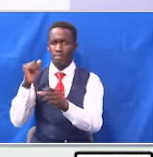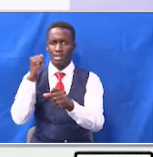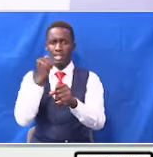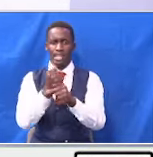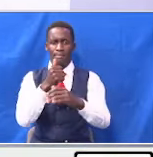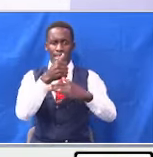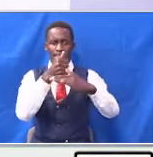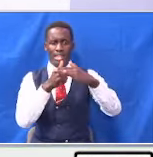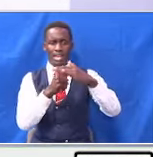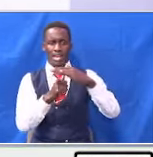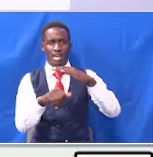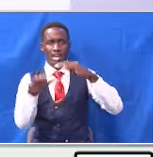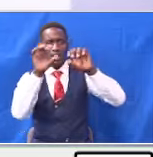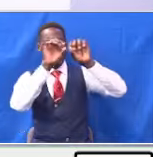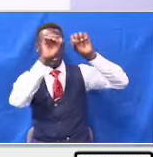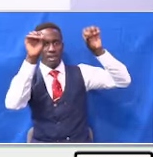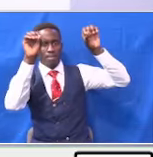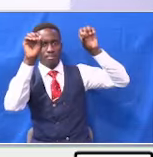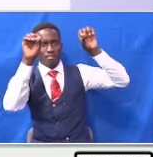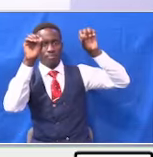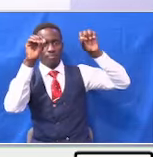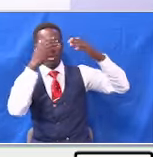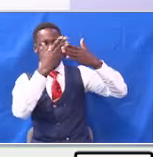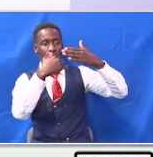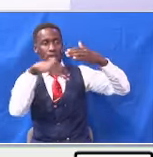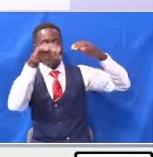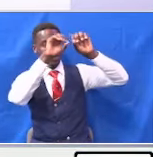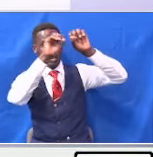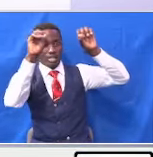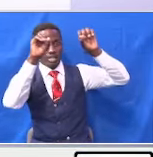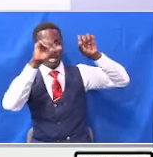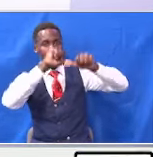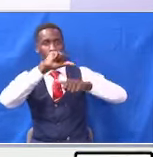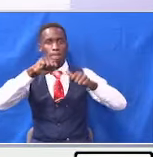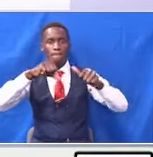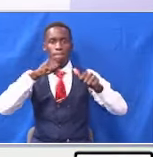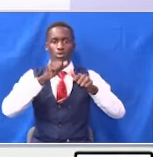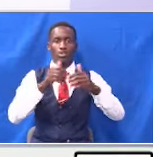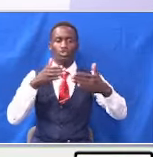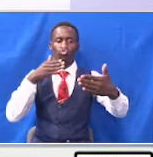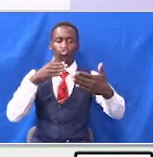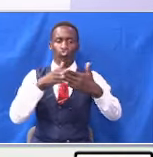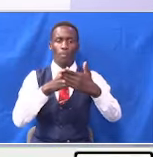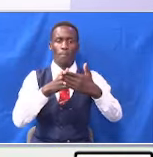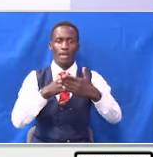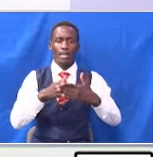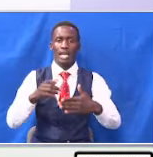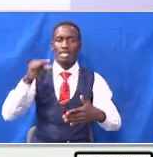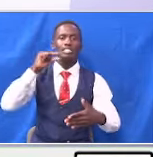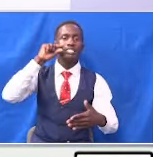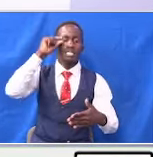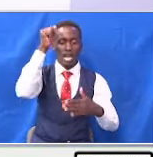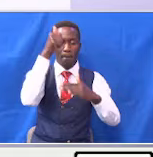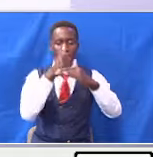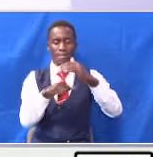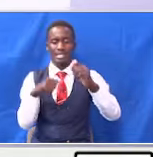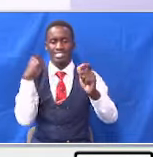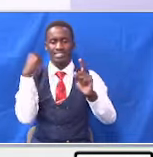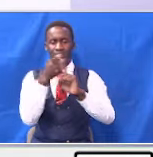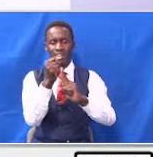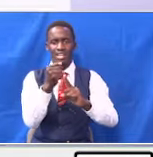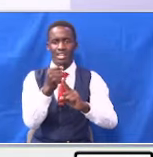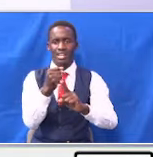deputy, Kithura Kindiki, mm-hmm. on addressing ending gender-based violence. That's right. And he spoke about putting